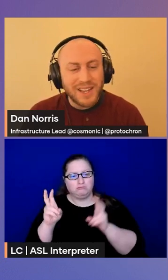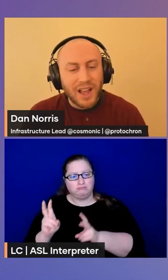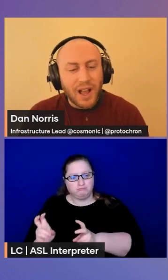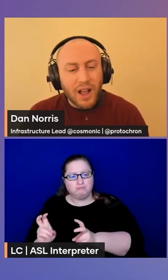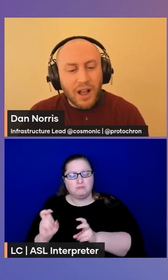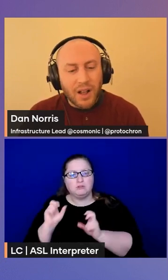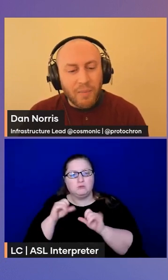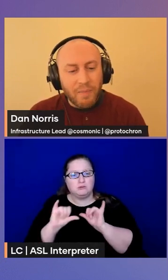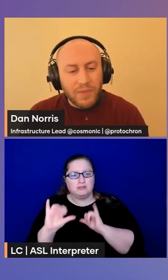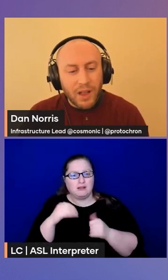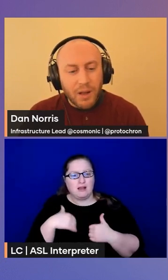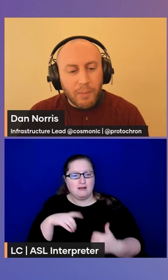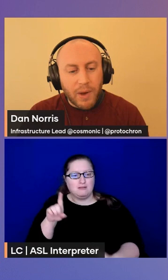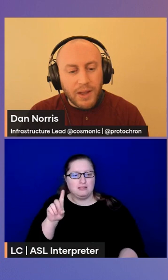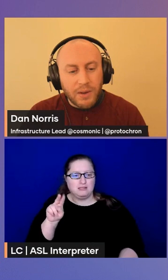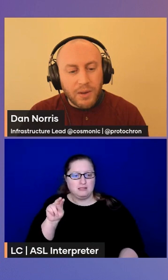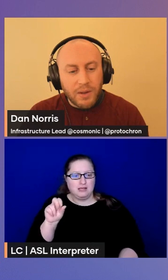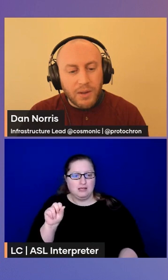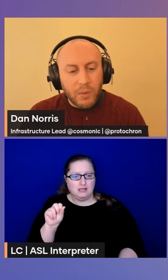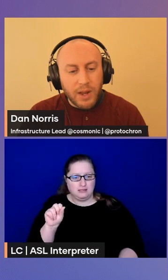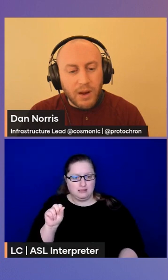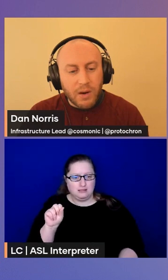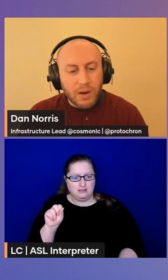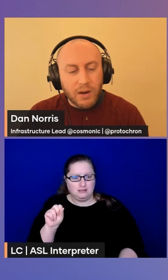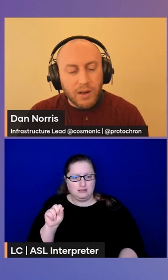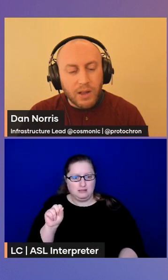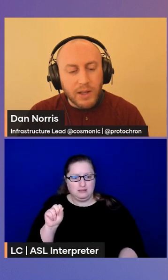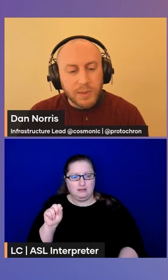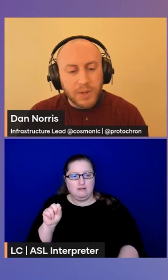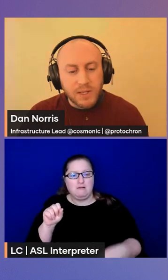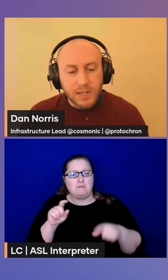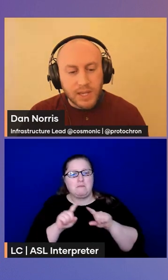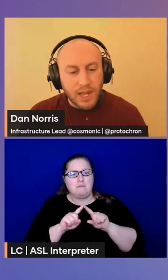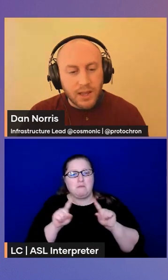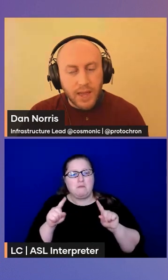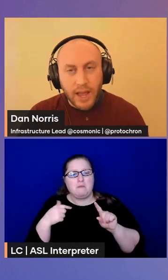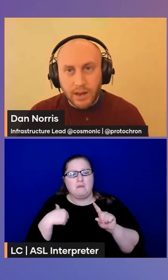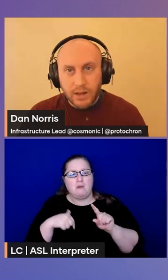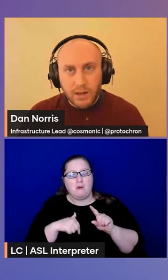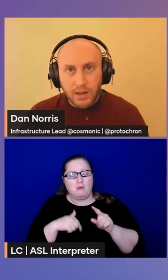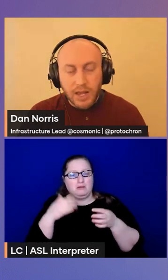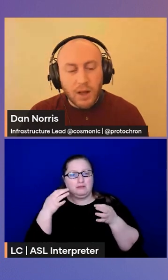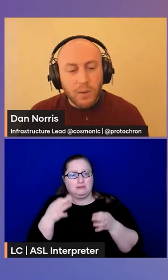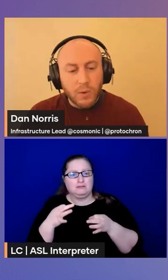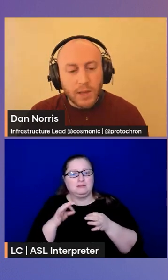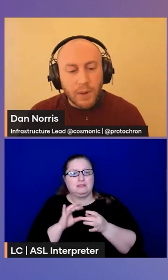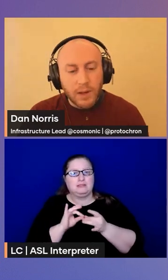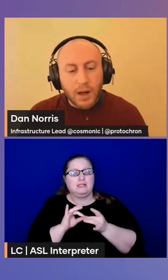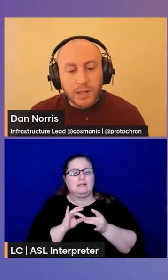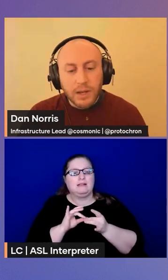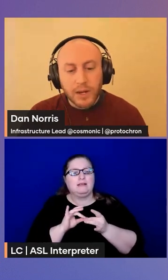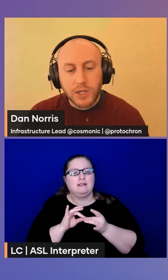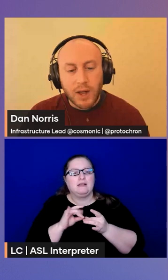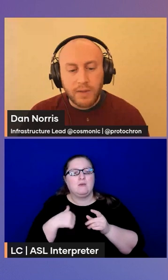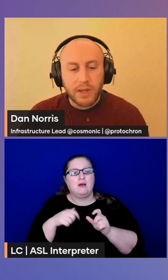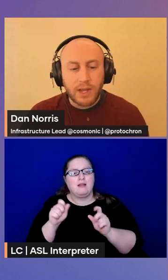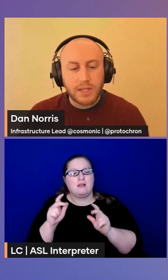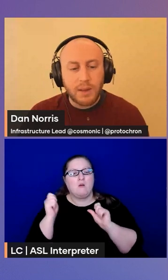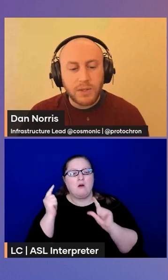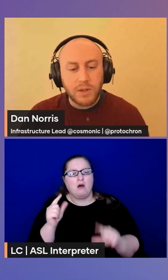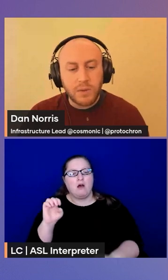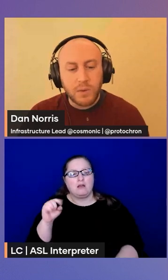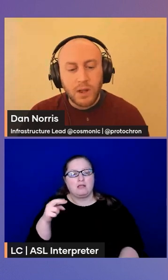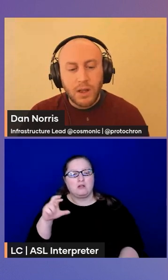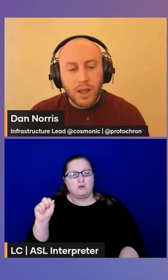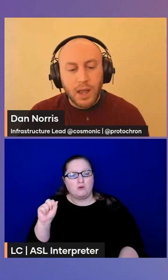DNS. But we are explicitly saying that we're allowing all egress traffic